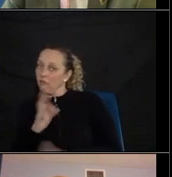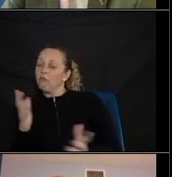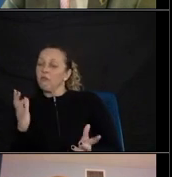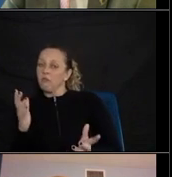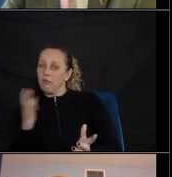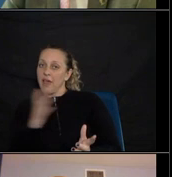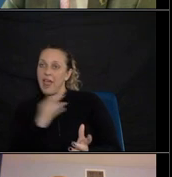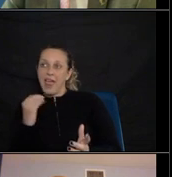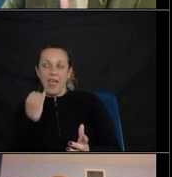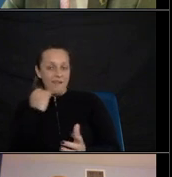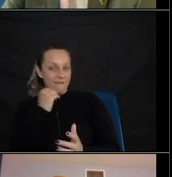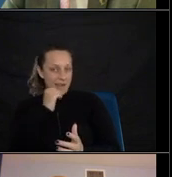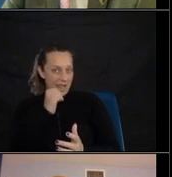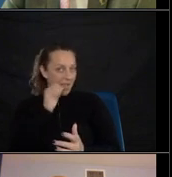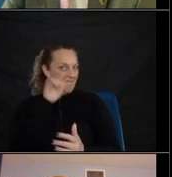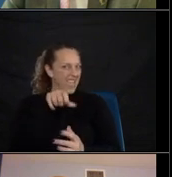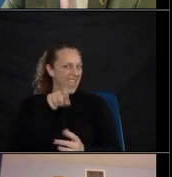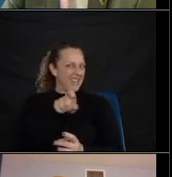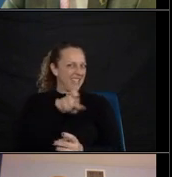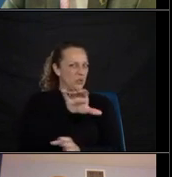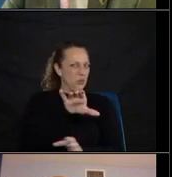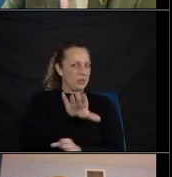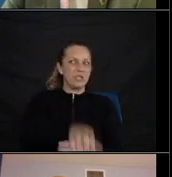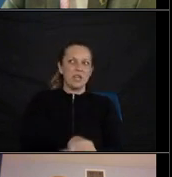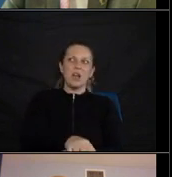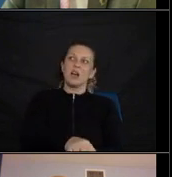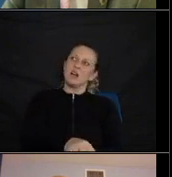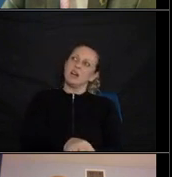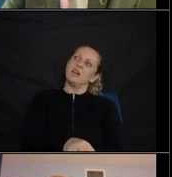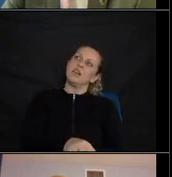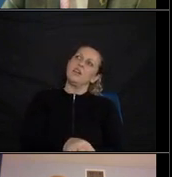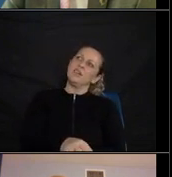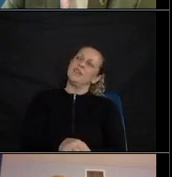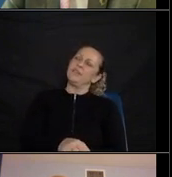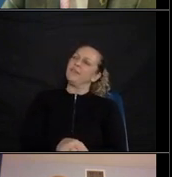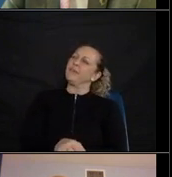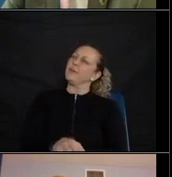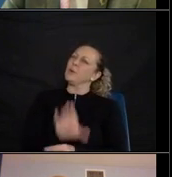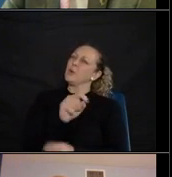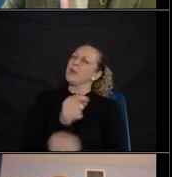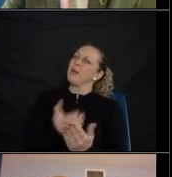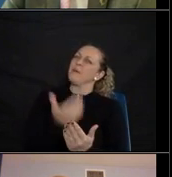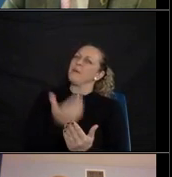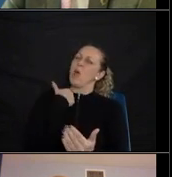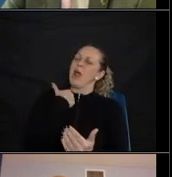And if not, that needs to be in existence before I